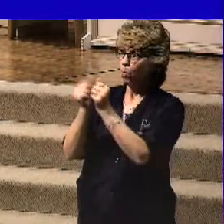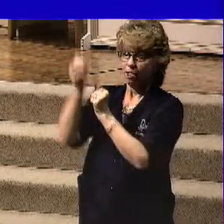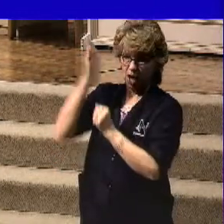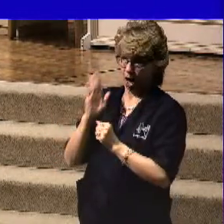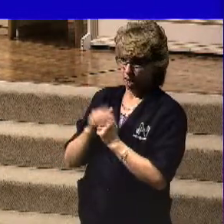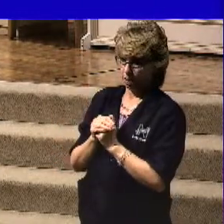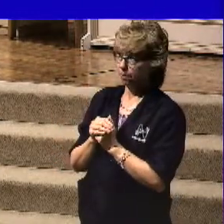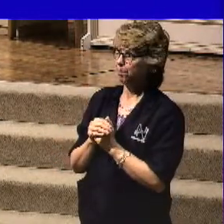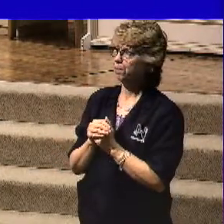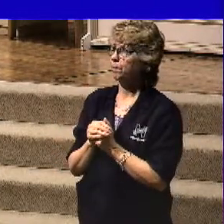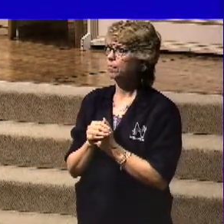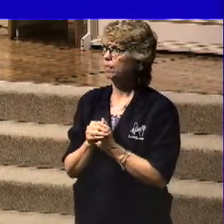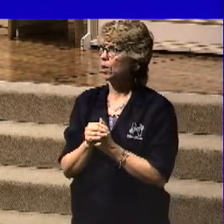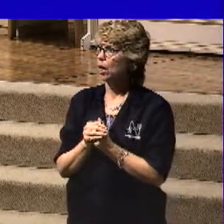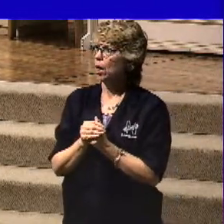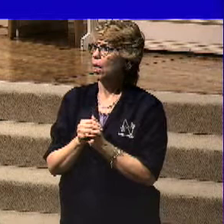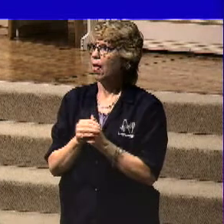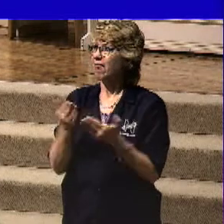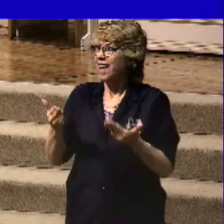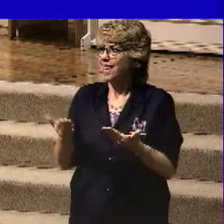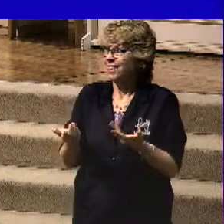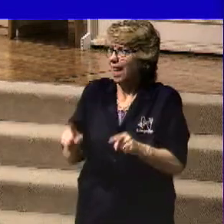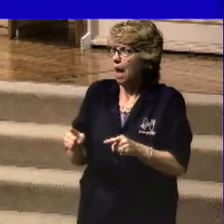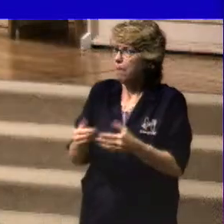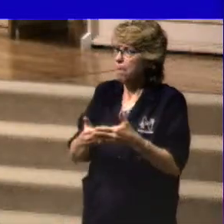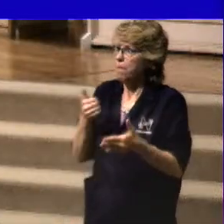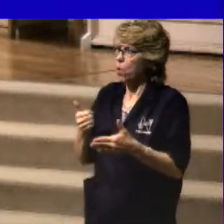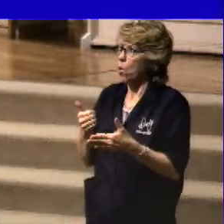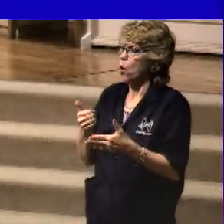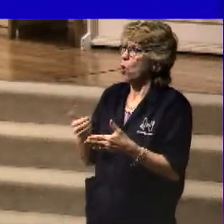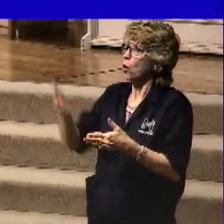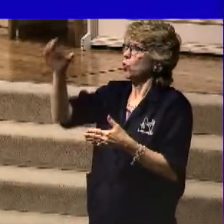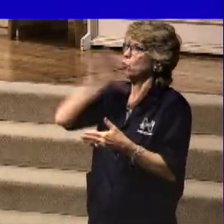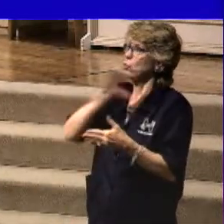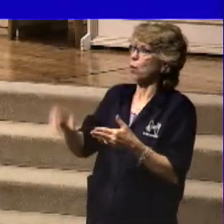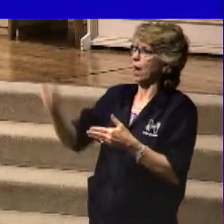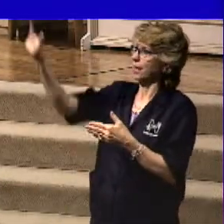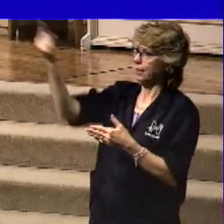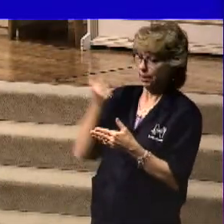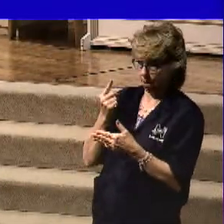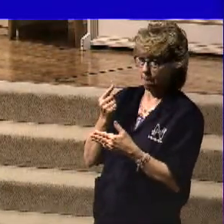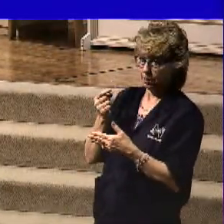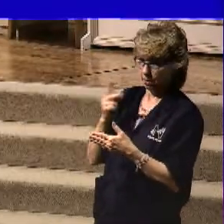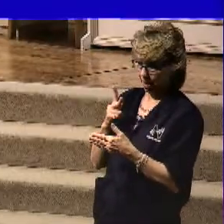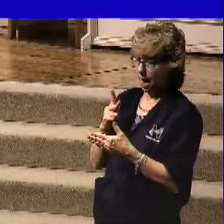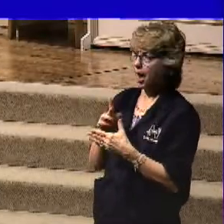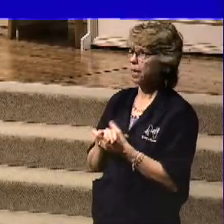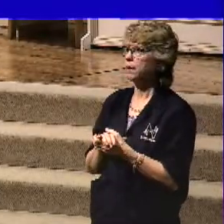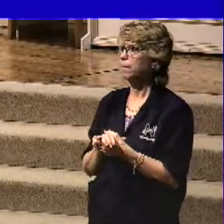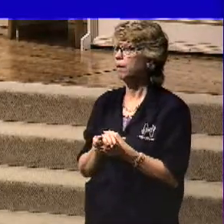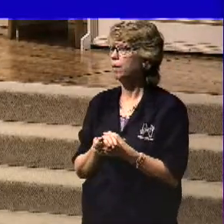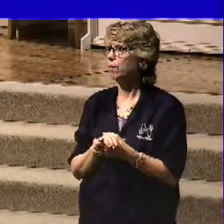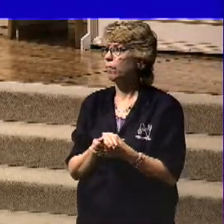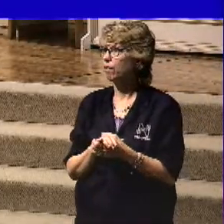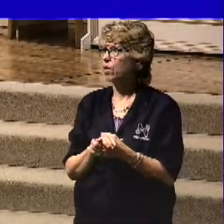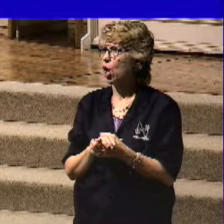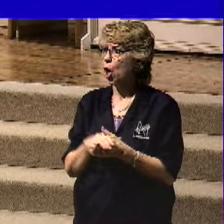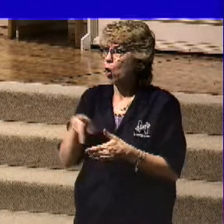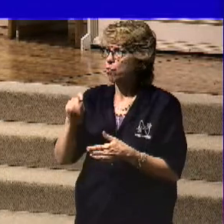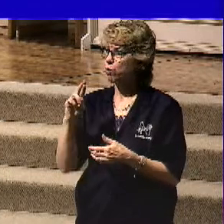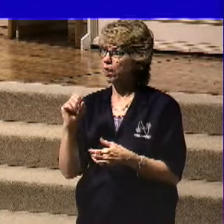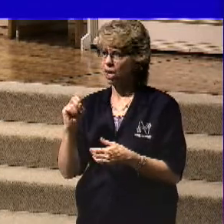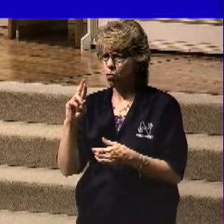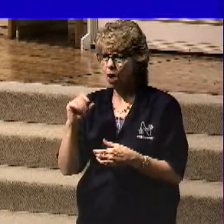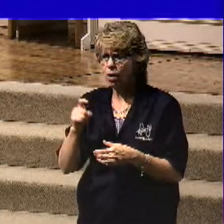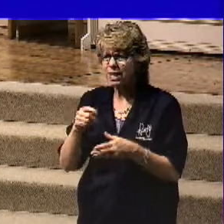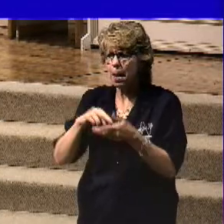Prerequisites to the day of Christ. And that you'll find in 2 Thessalonians chapter 2, and we'll touch on that. You're going to study that. Prerequisites to the day of